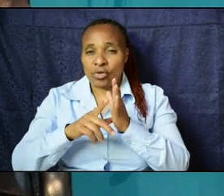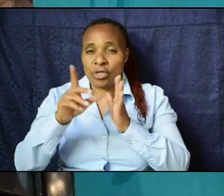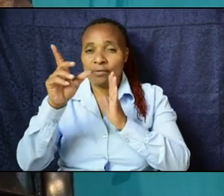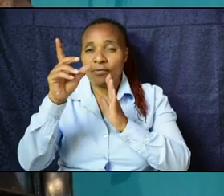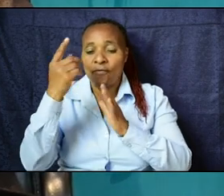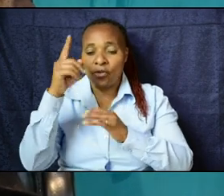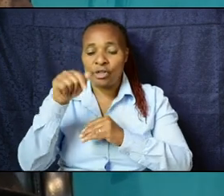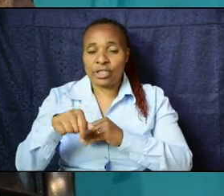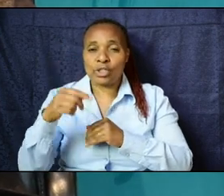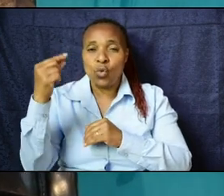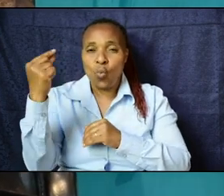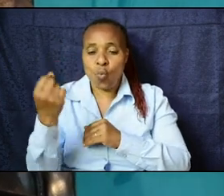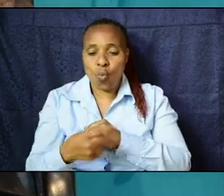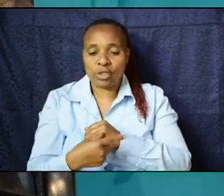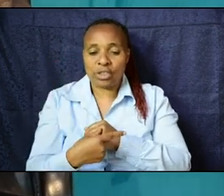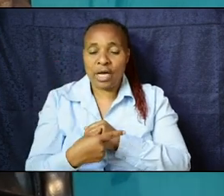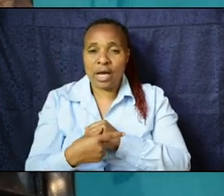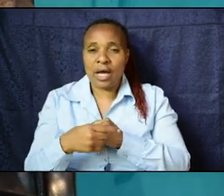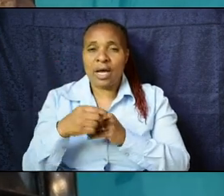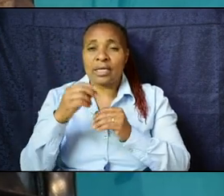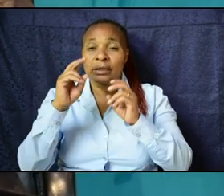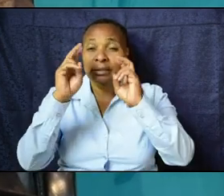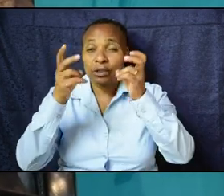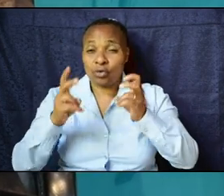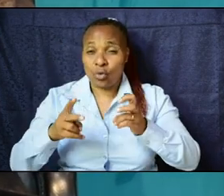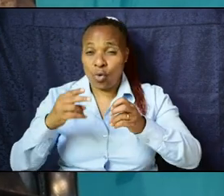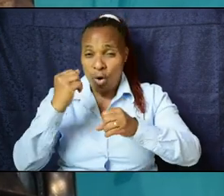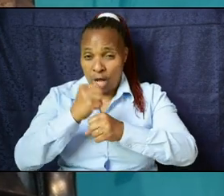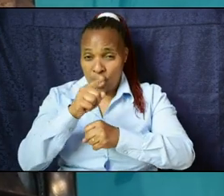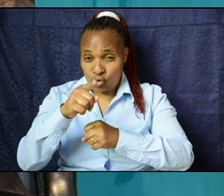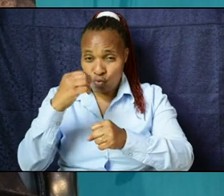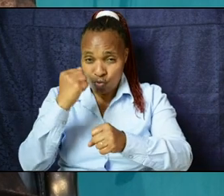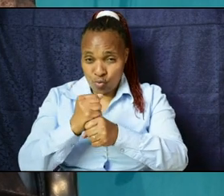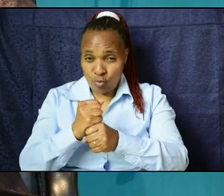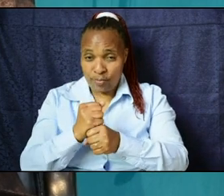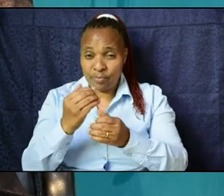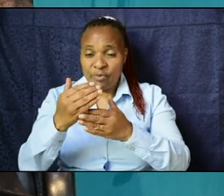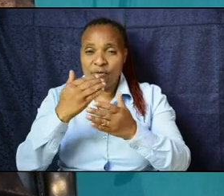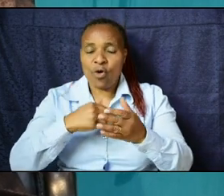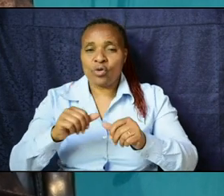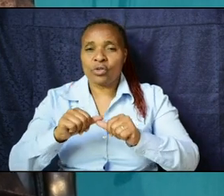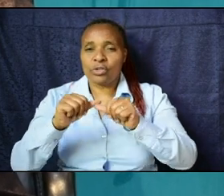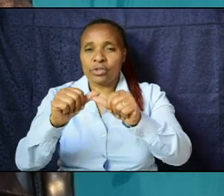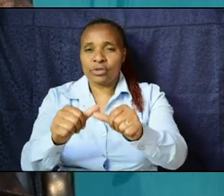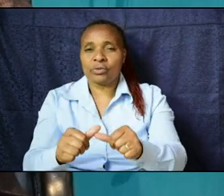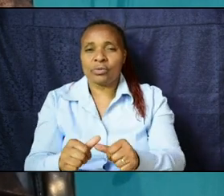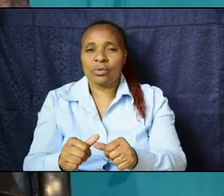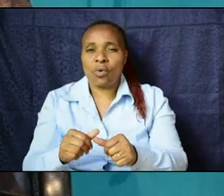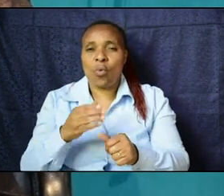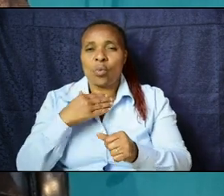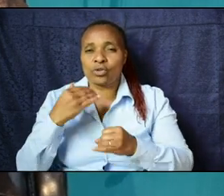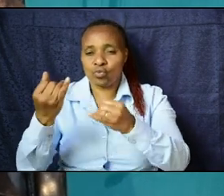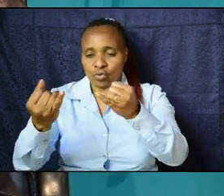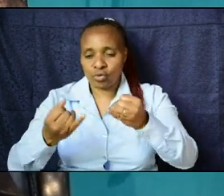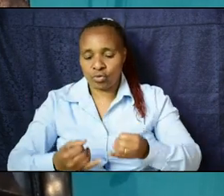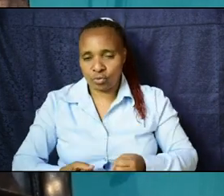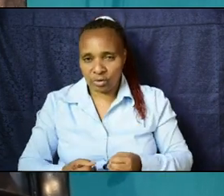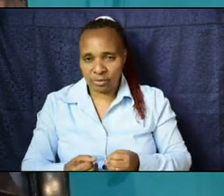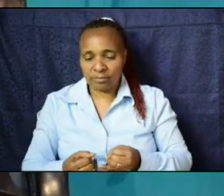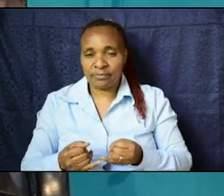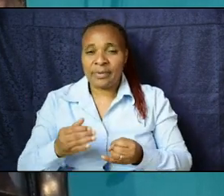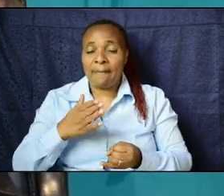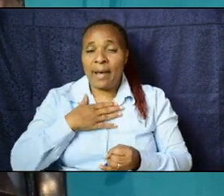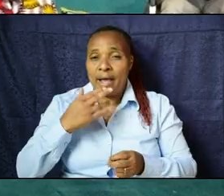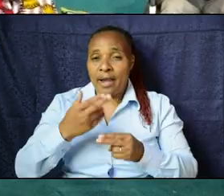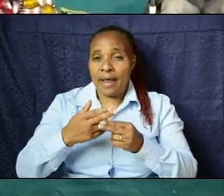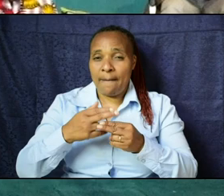quarter, entitled, Can You Do It? But first, before we proceed, I'd like us to introduce the panel. My name